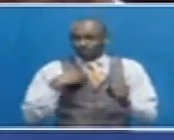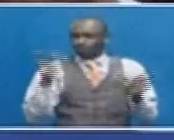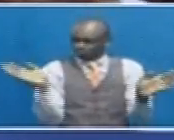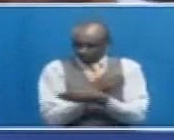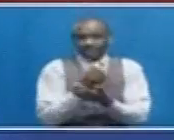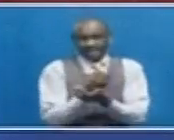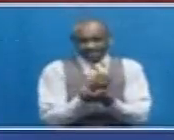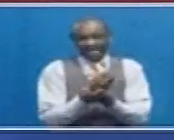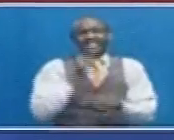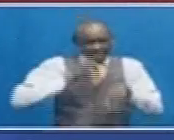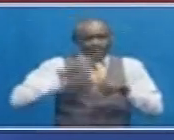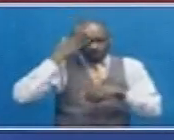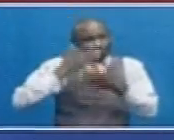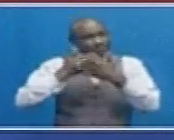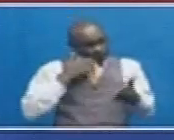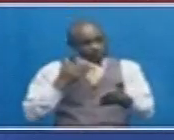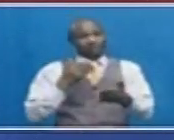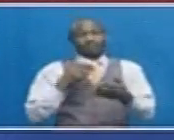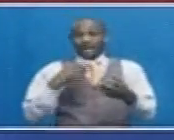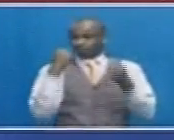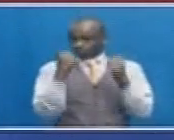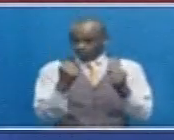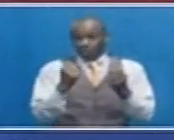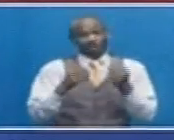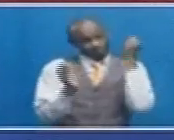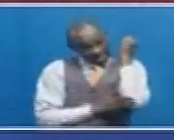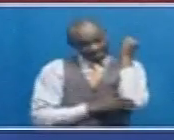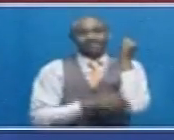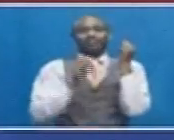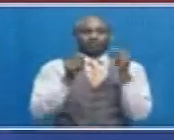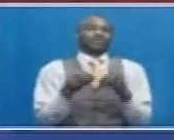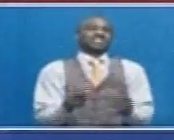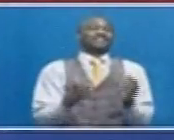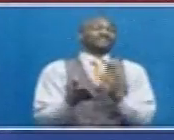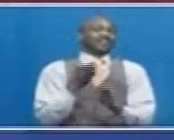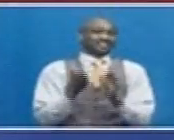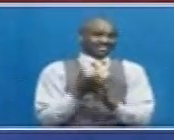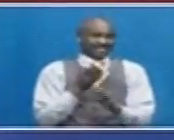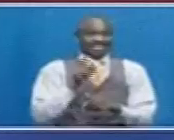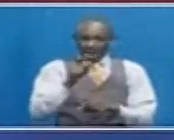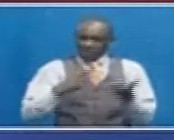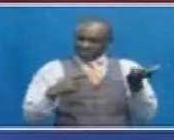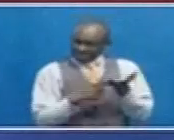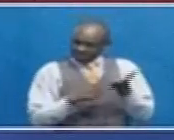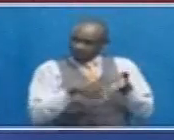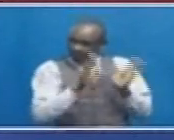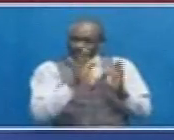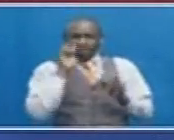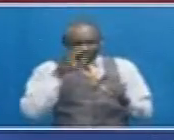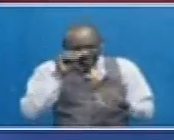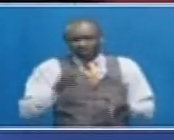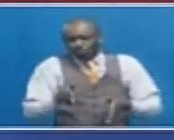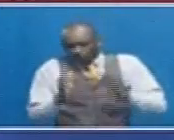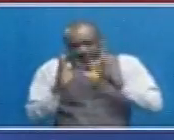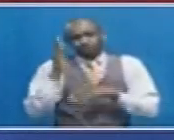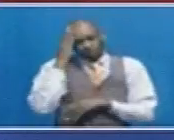cancer, early detection is key. It has also been a struggle for the medical and technological field to find a reliable way to